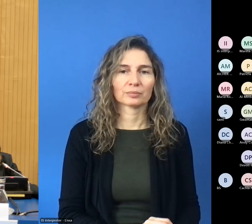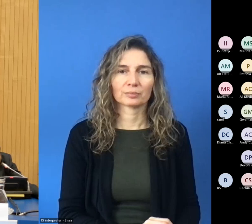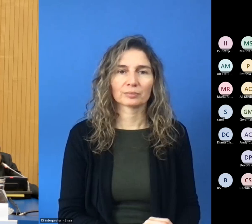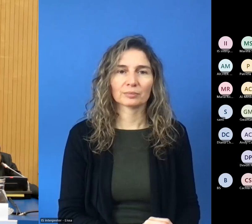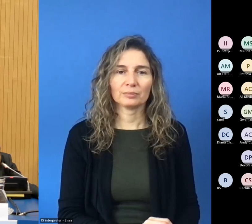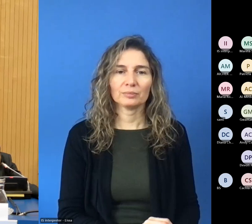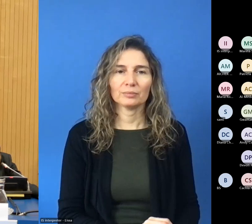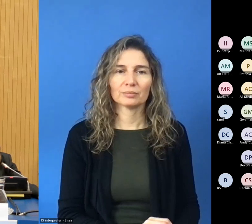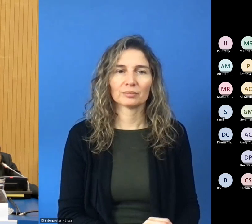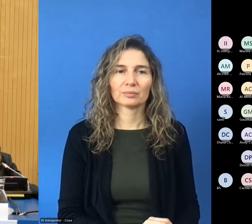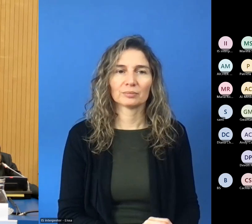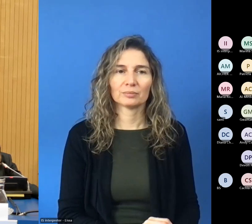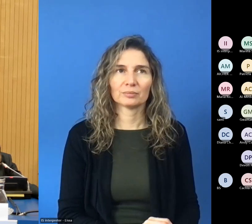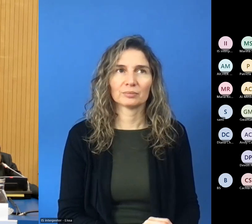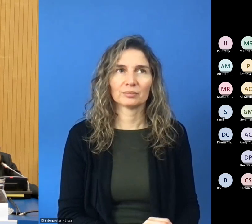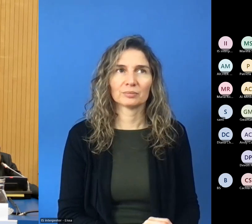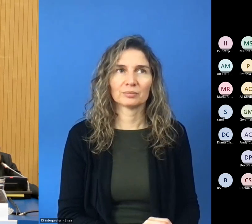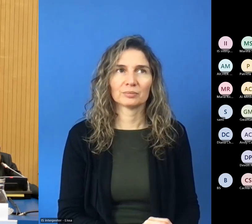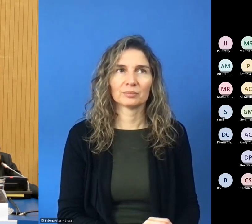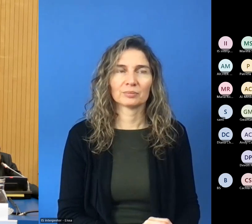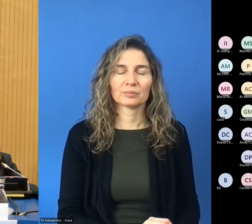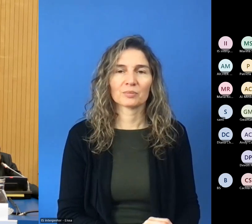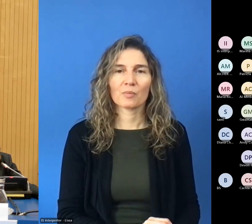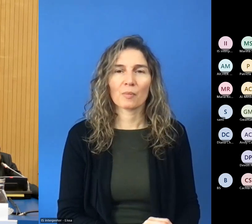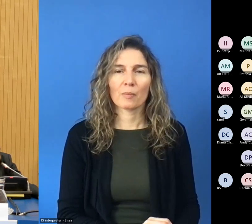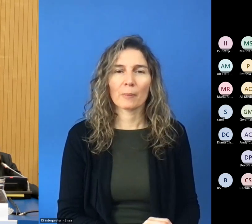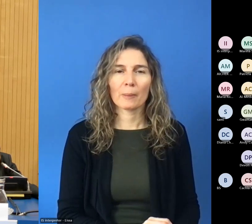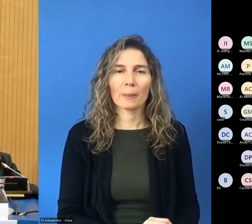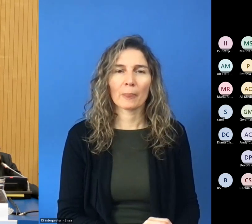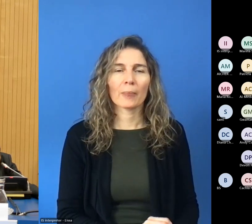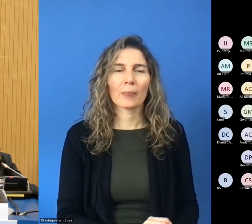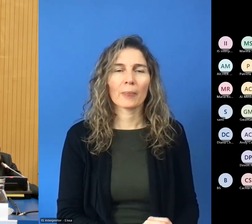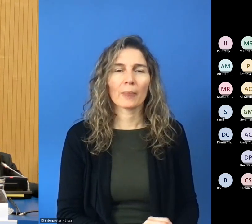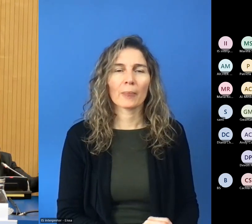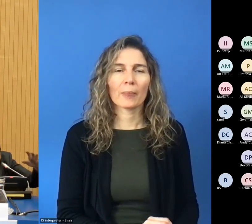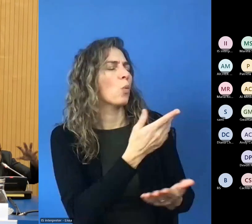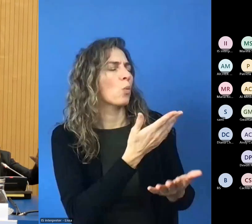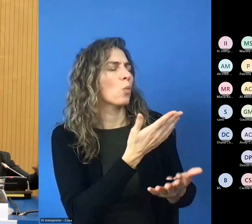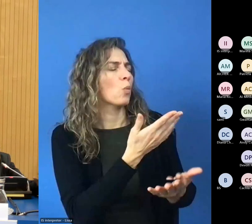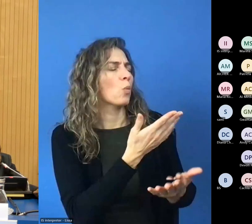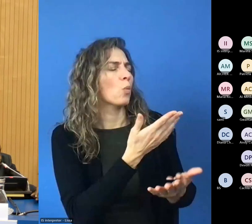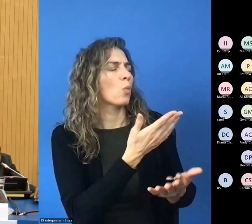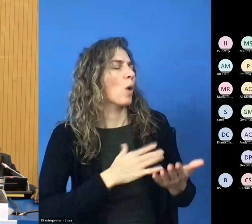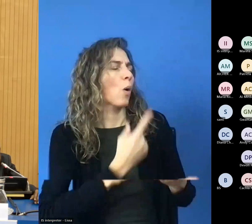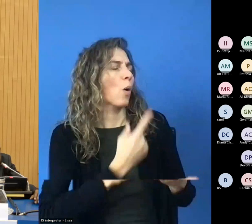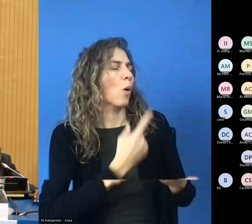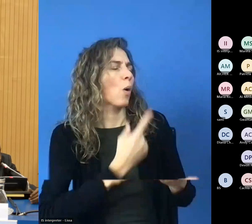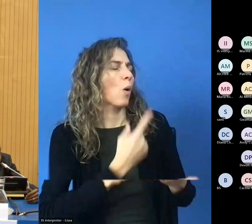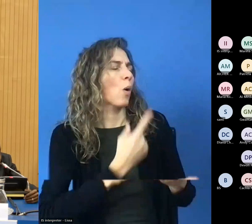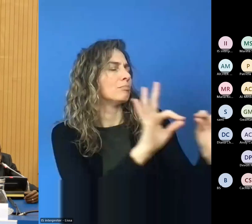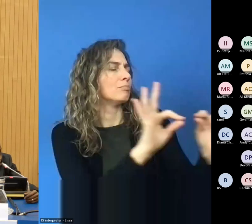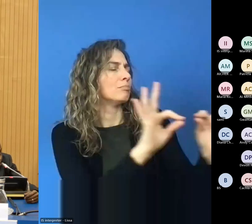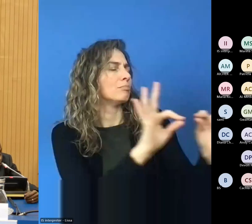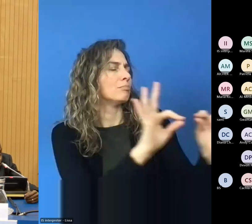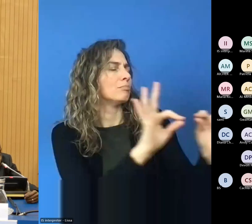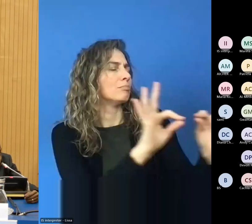you just like your last message to the group, and how can, are you, do you have a booth somewhere, or where